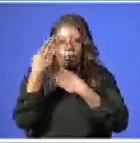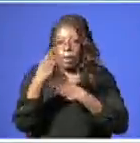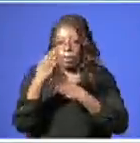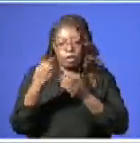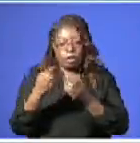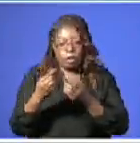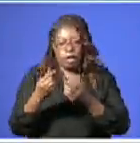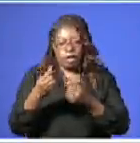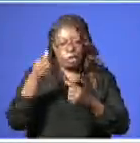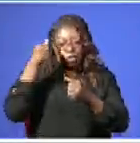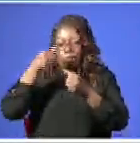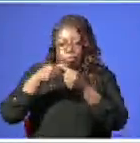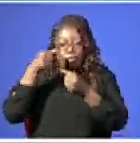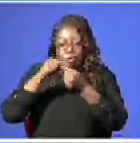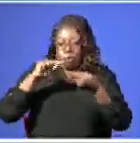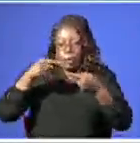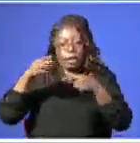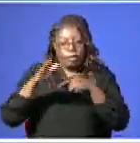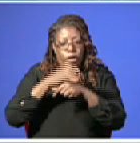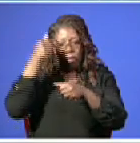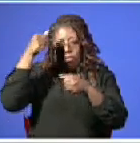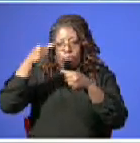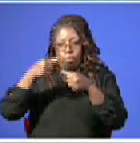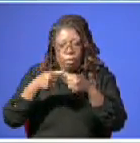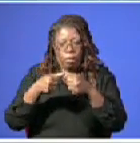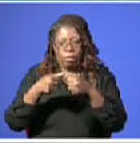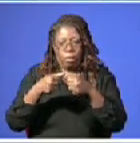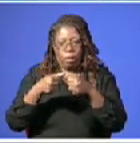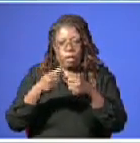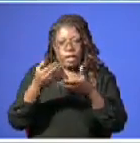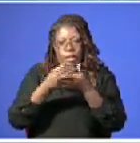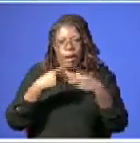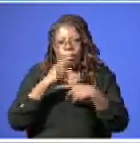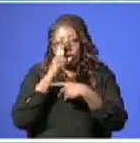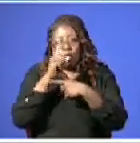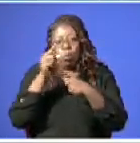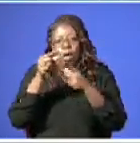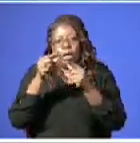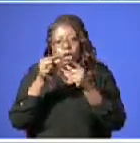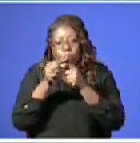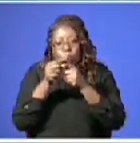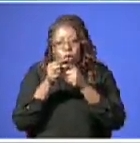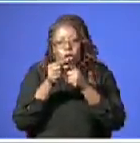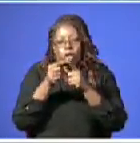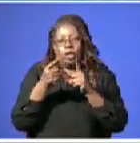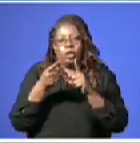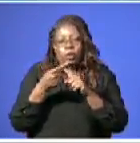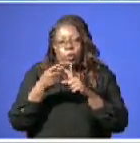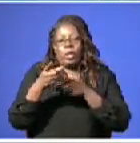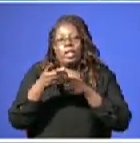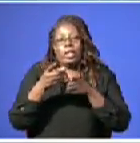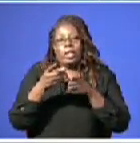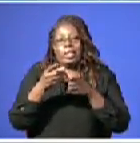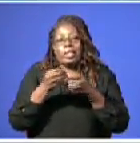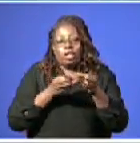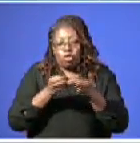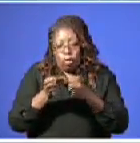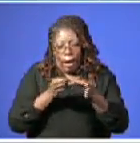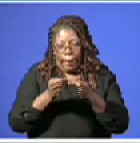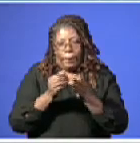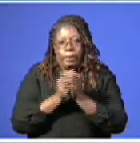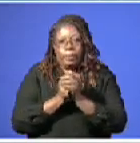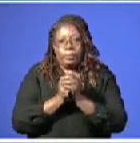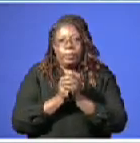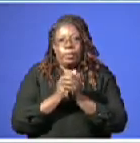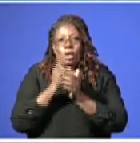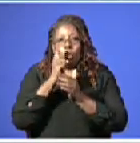painful emotions, some of which can be summed up in one word. Nervous. Very nervous,